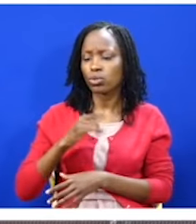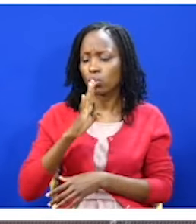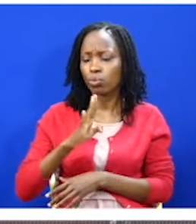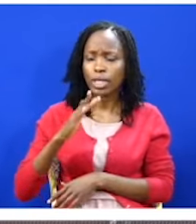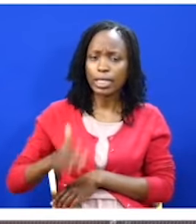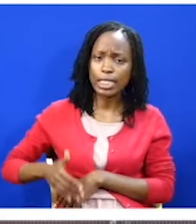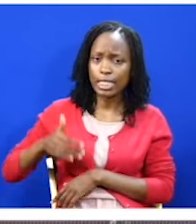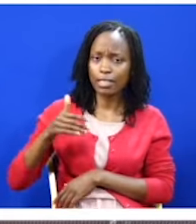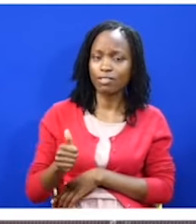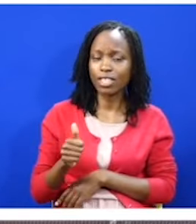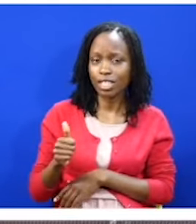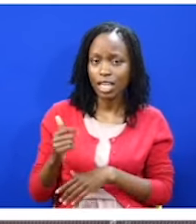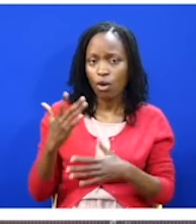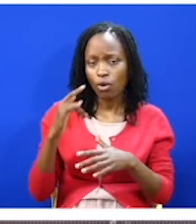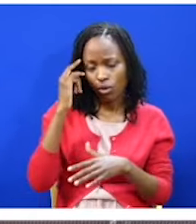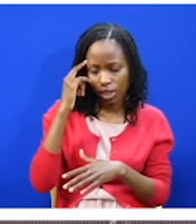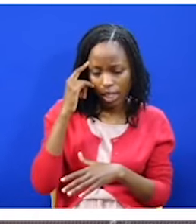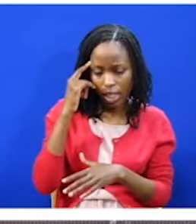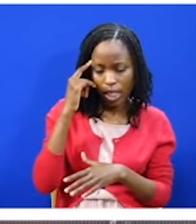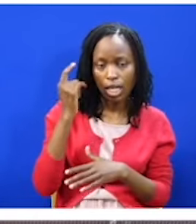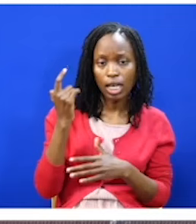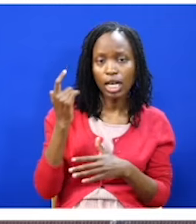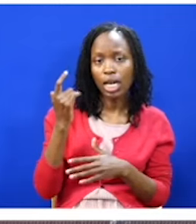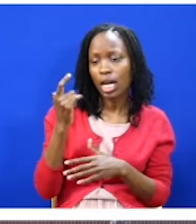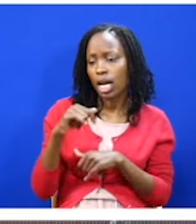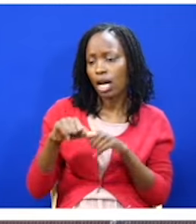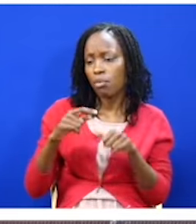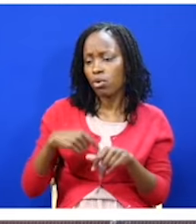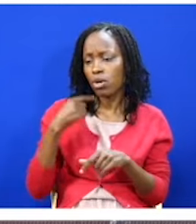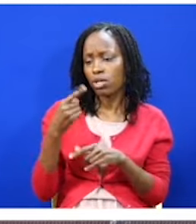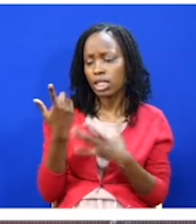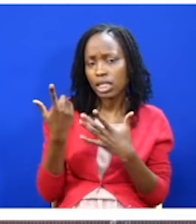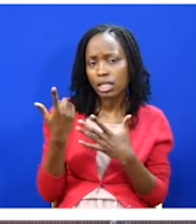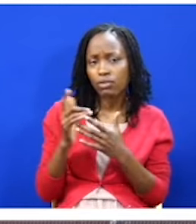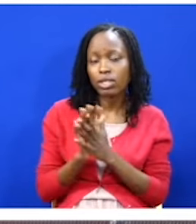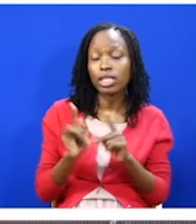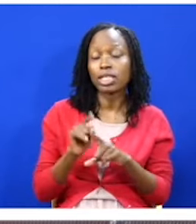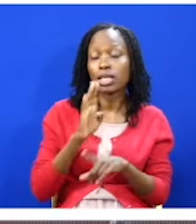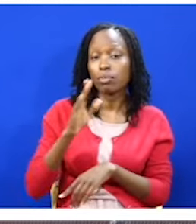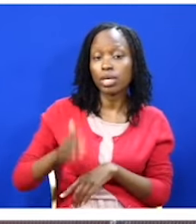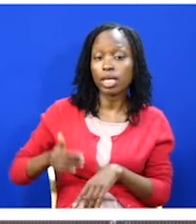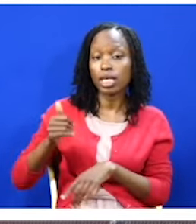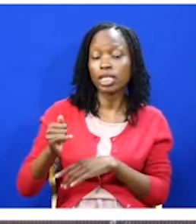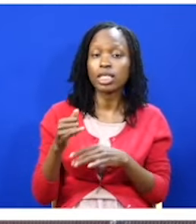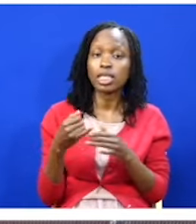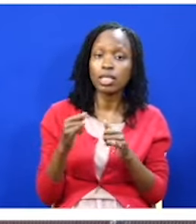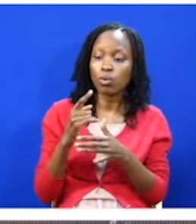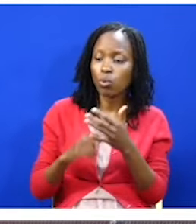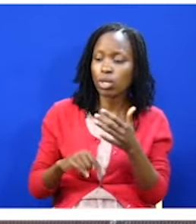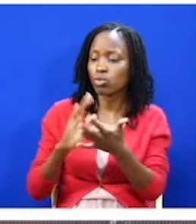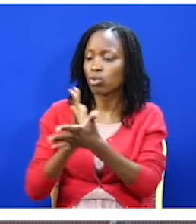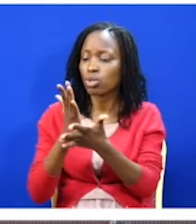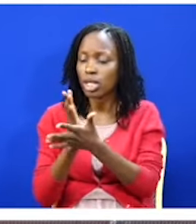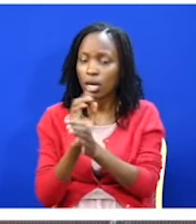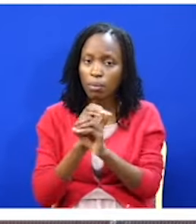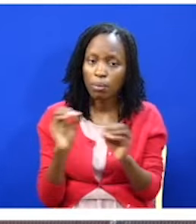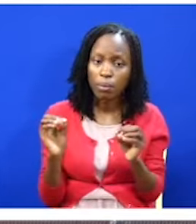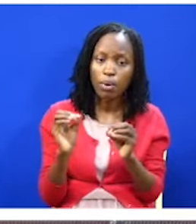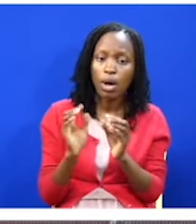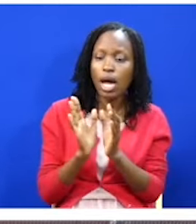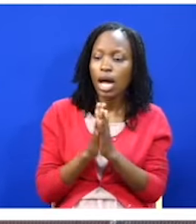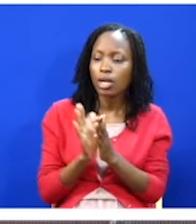and please ourselves. And that is not from God. Being selfish is trying to keep things for ourselves and get things